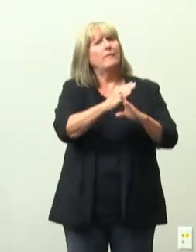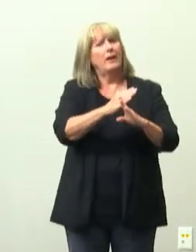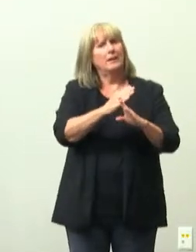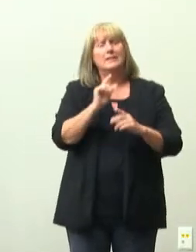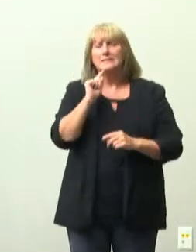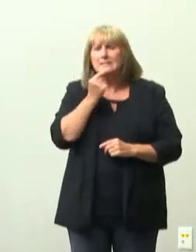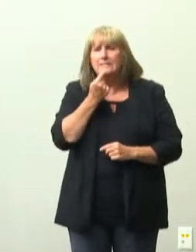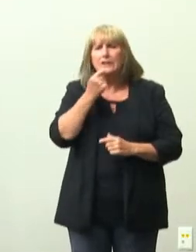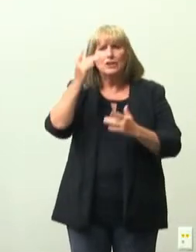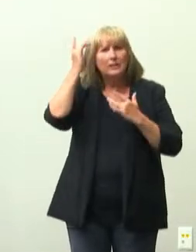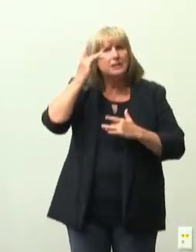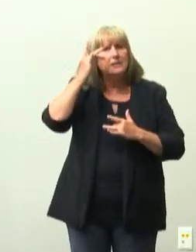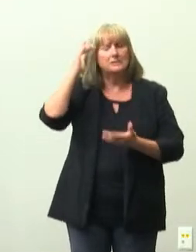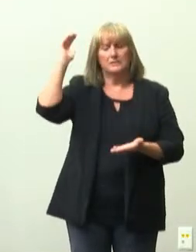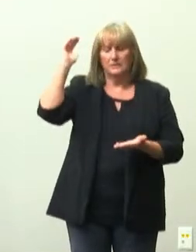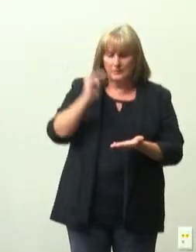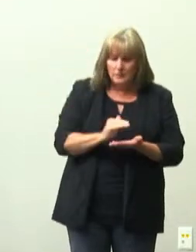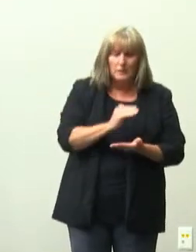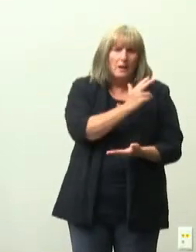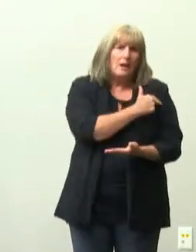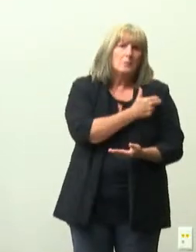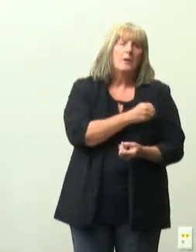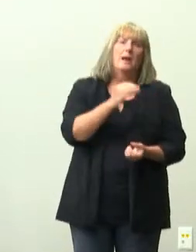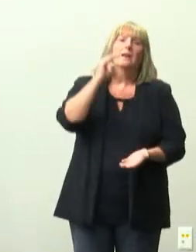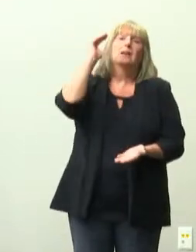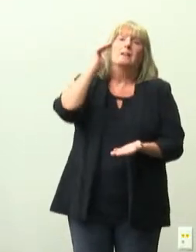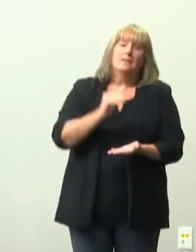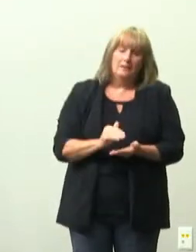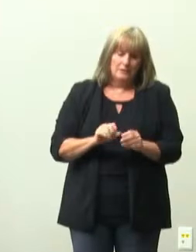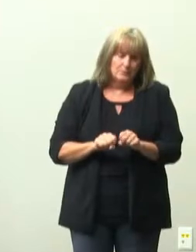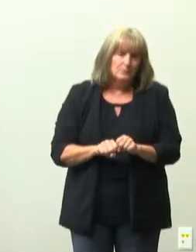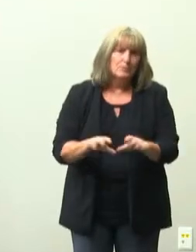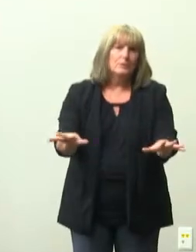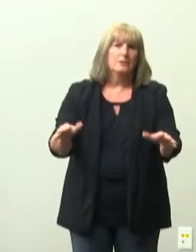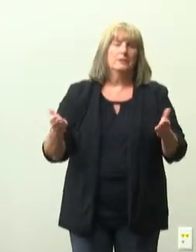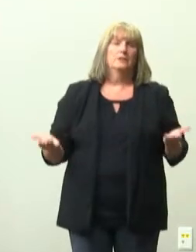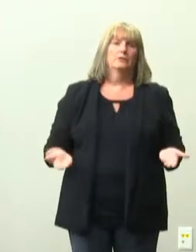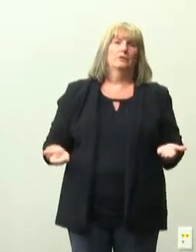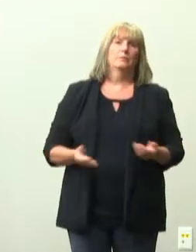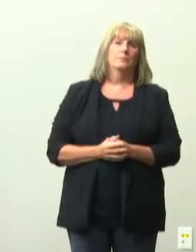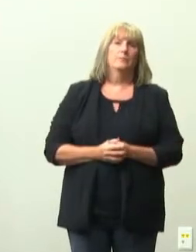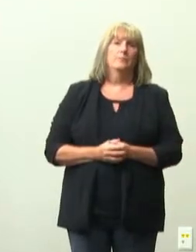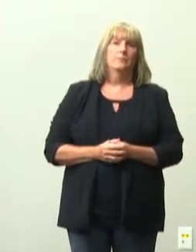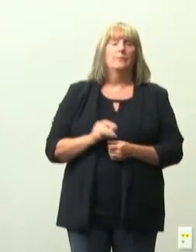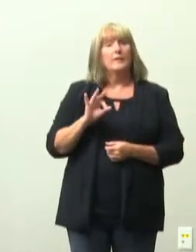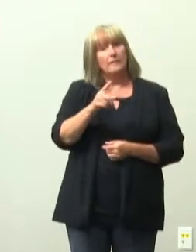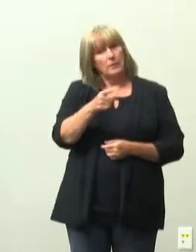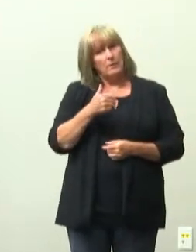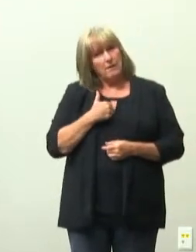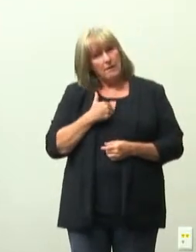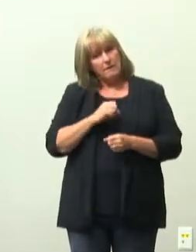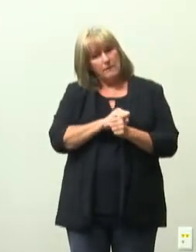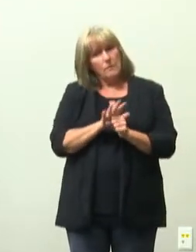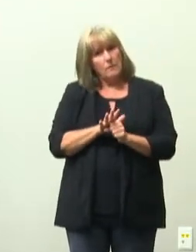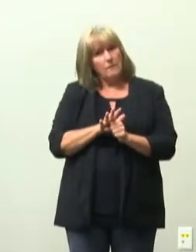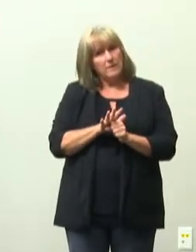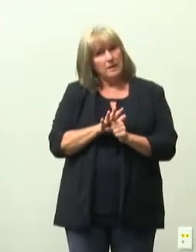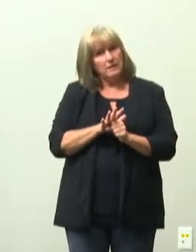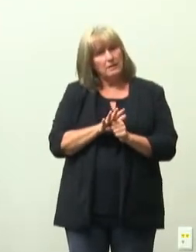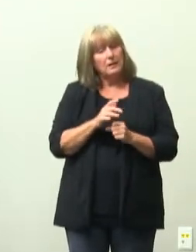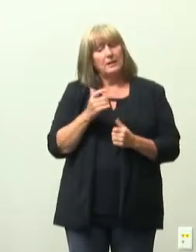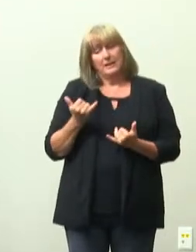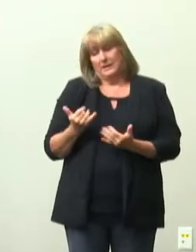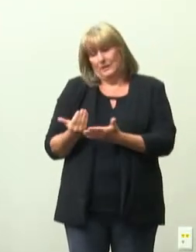reduces hospitalizations, and slows further spread in our community. If you've had COVID-19, the